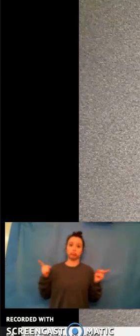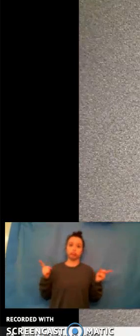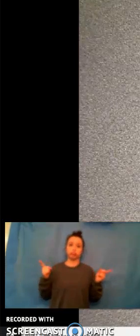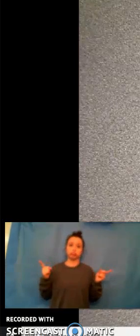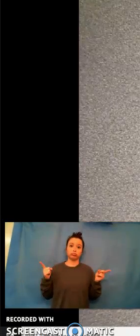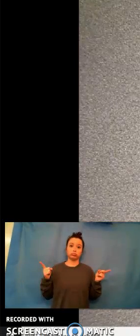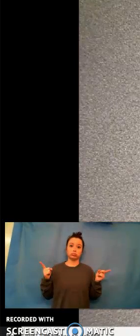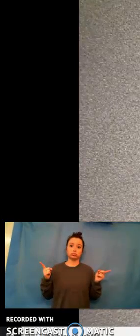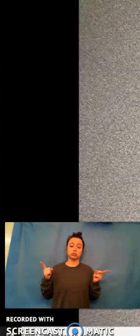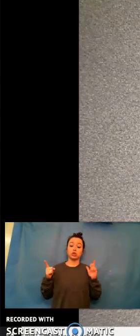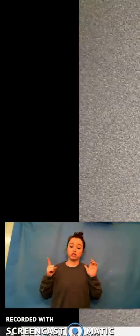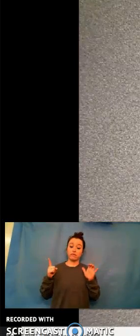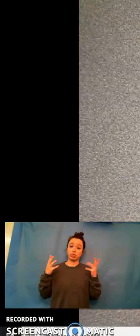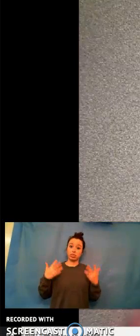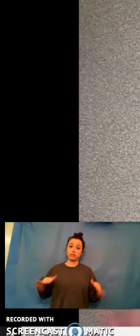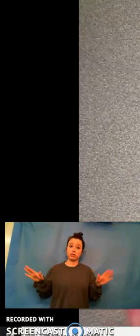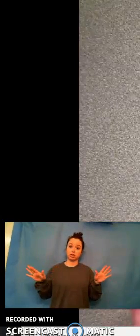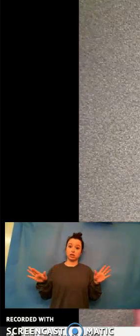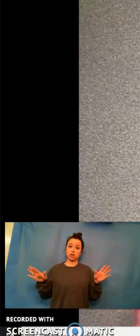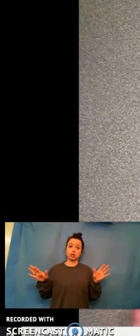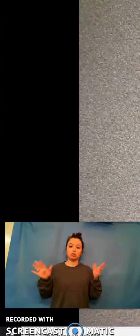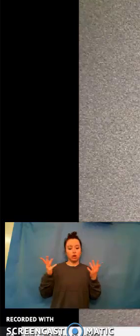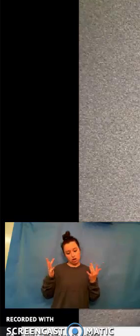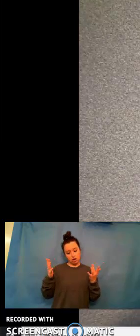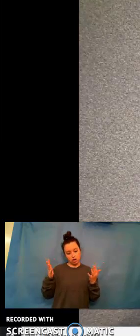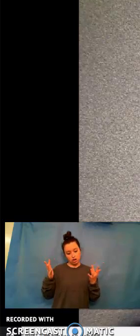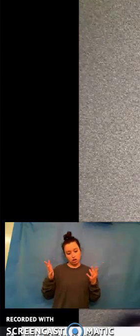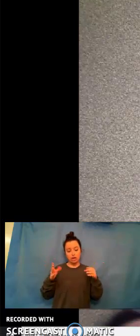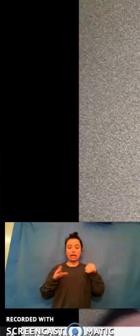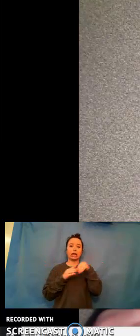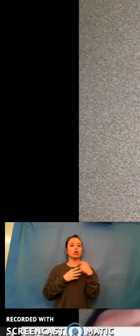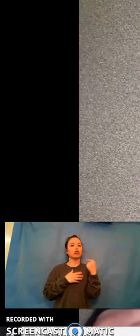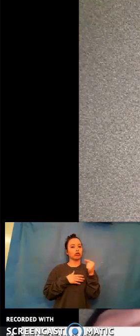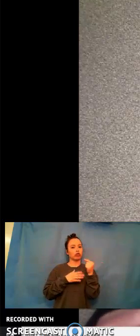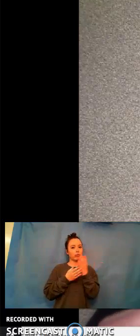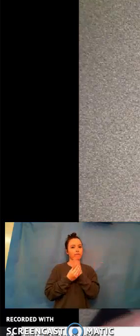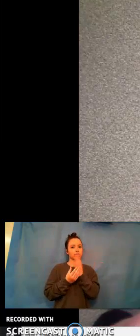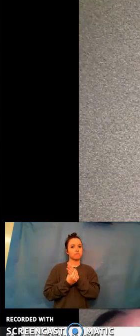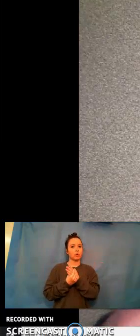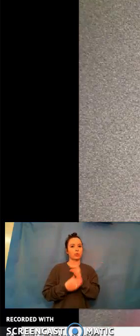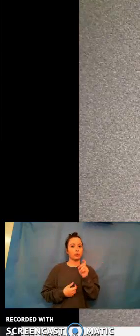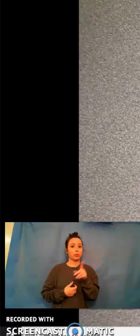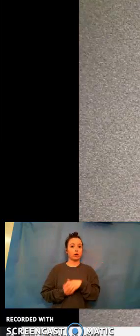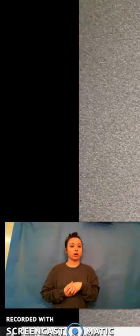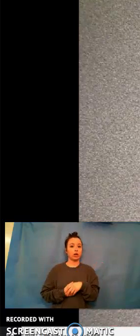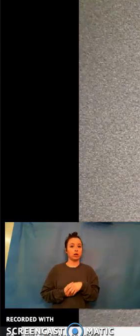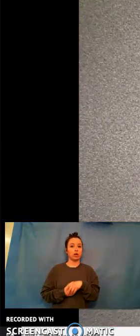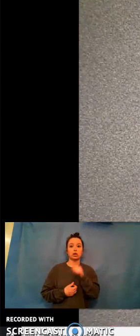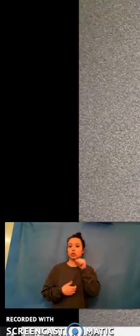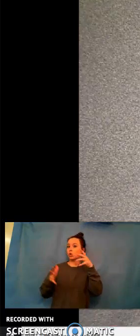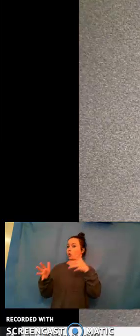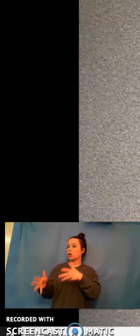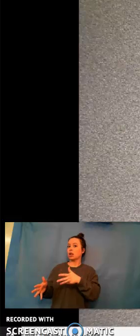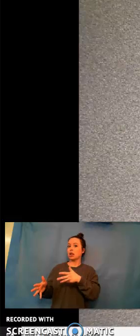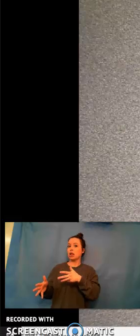here. Once you finish that, let it dry, and then stick these pages back in your folder. Do not leave